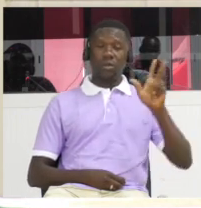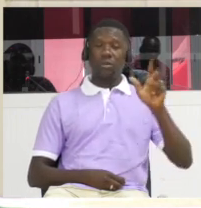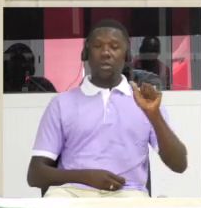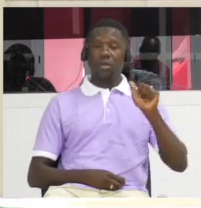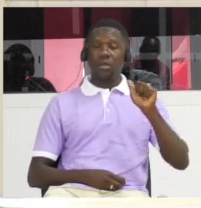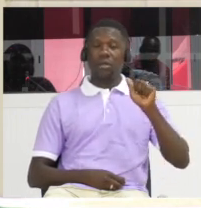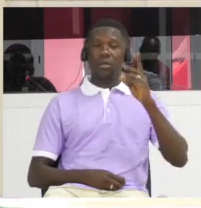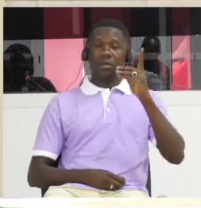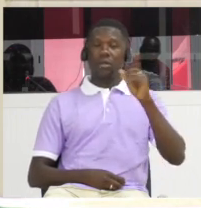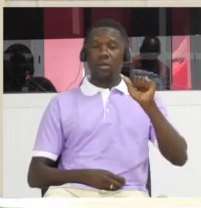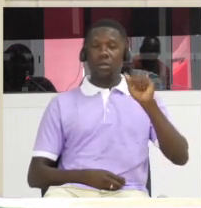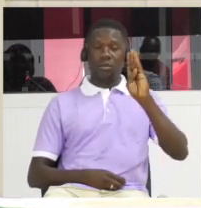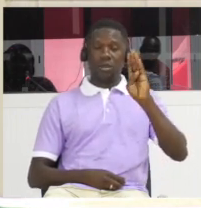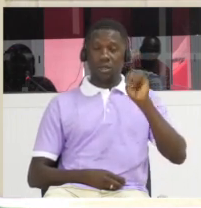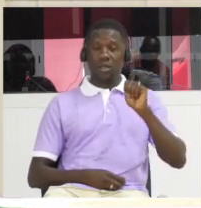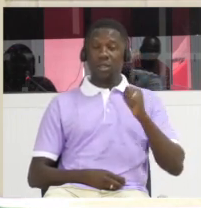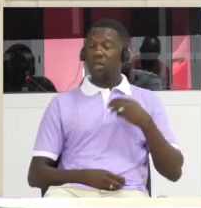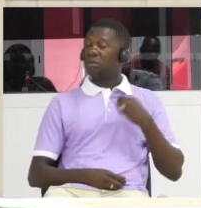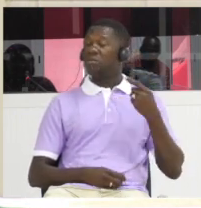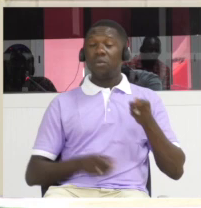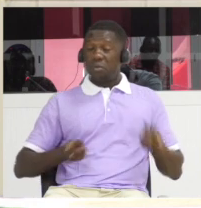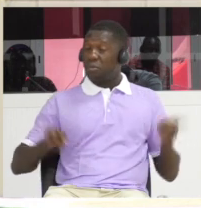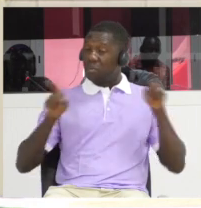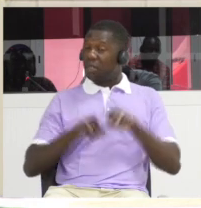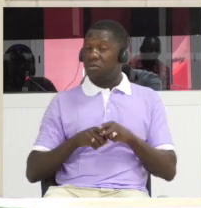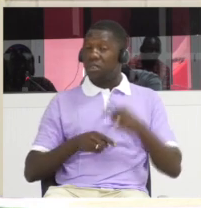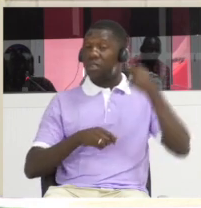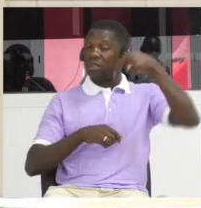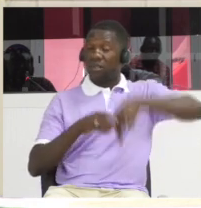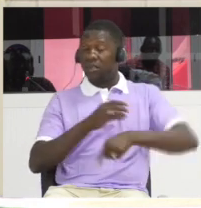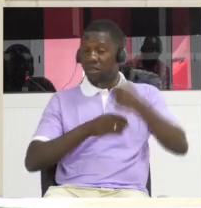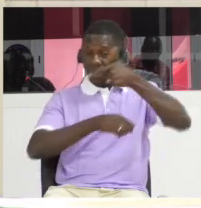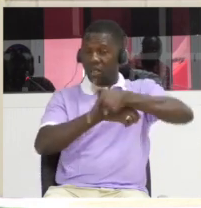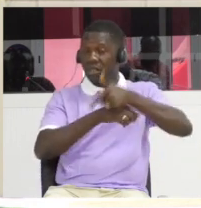all the coup d'etats that had taken place in Nigeria whilst he was there,